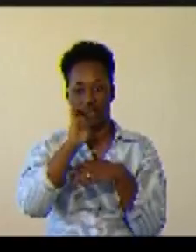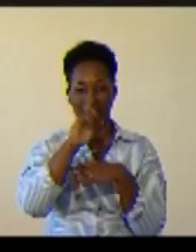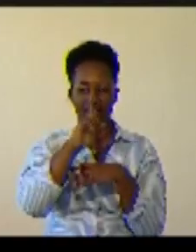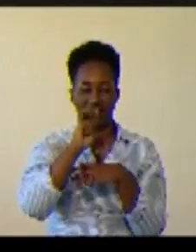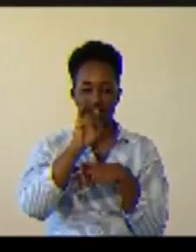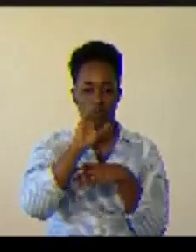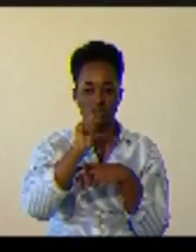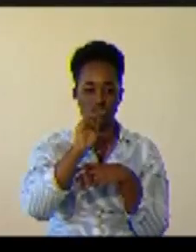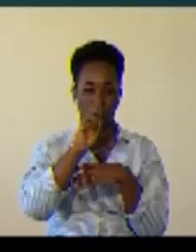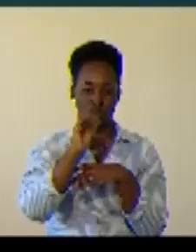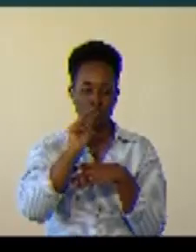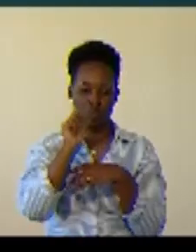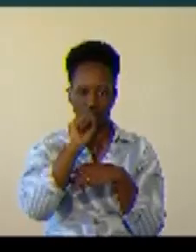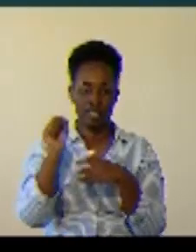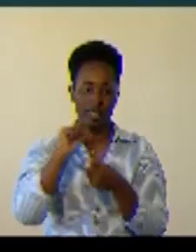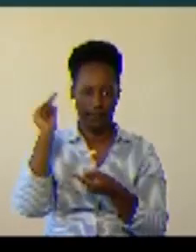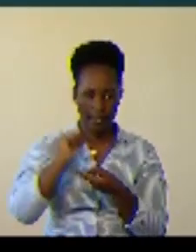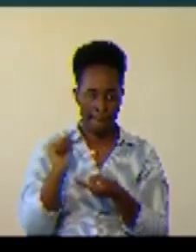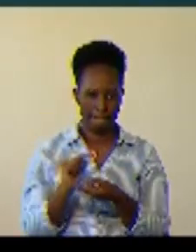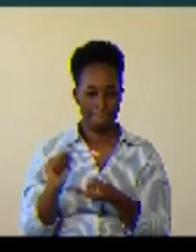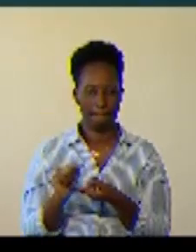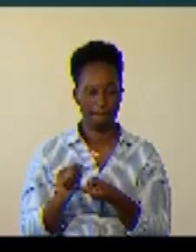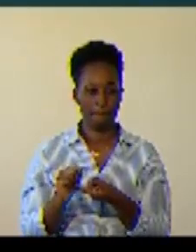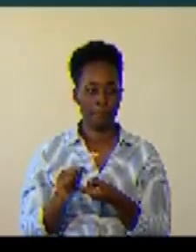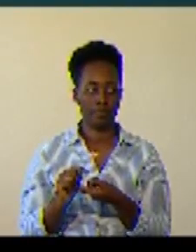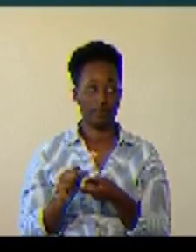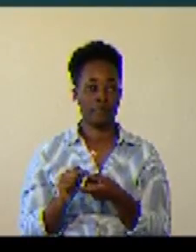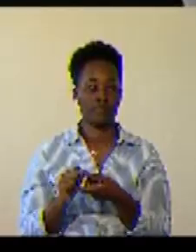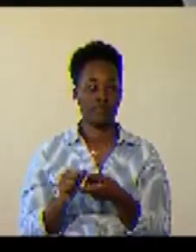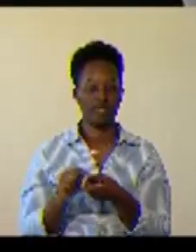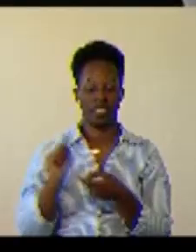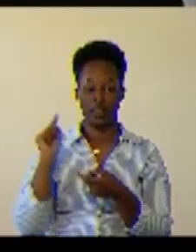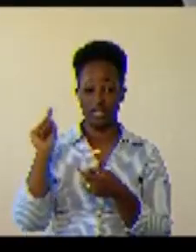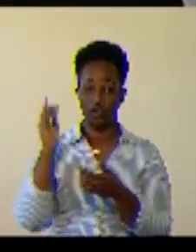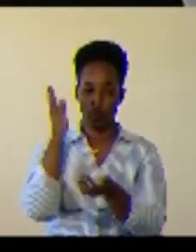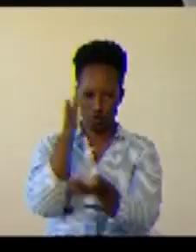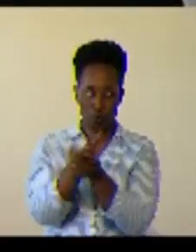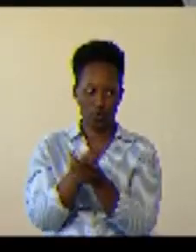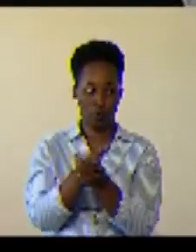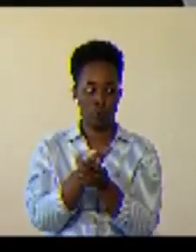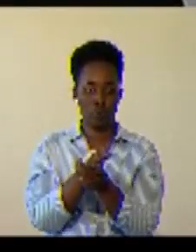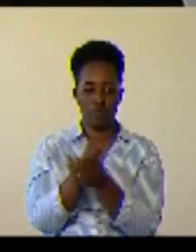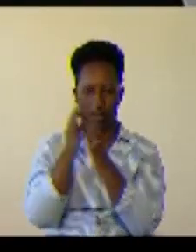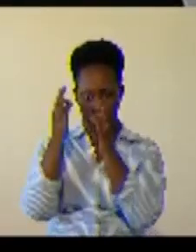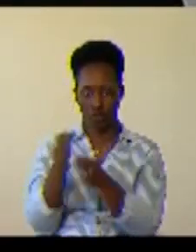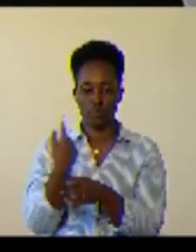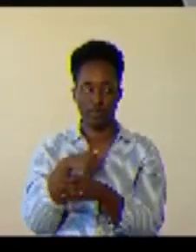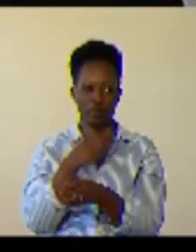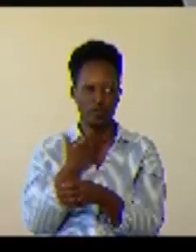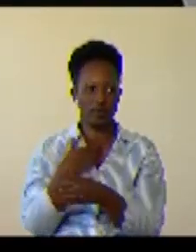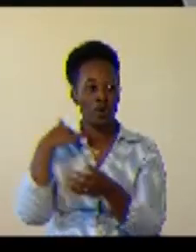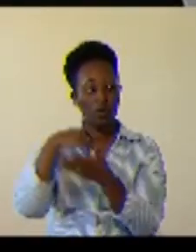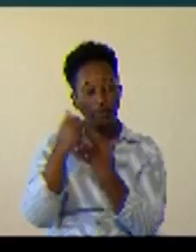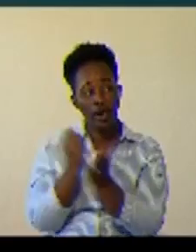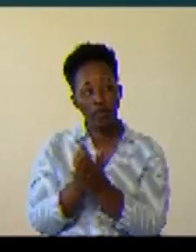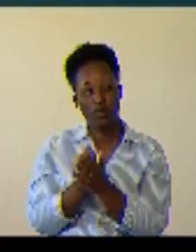reduces. So the electronegativity decreases. And I guess this is the property we want. Why?